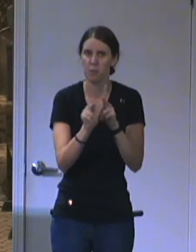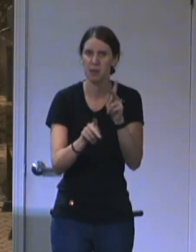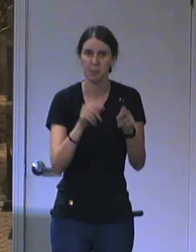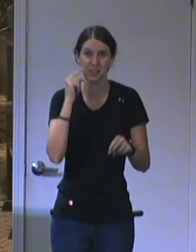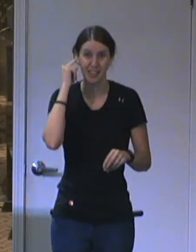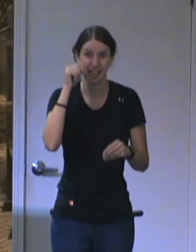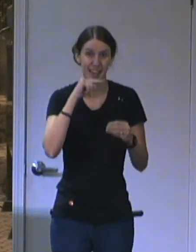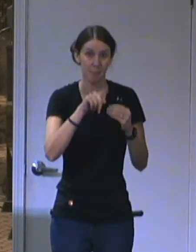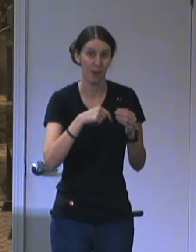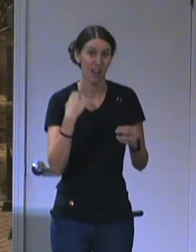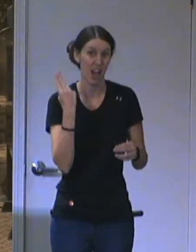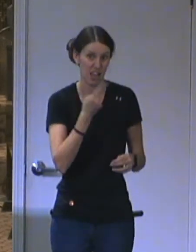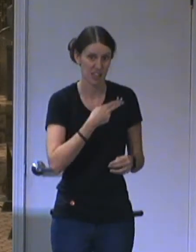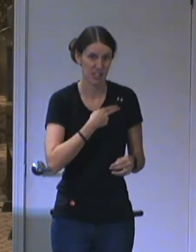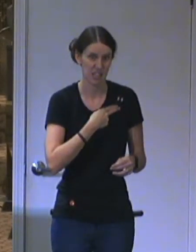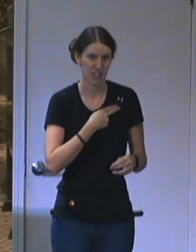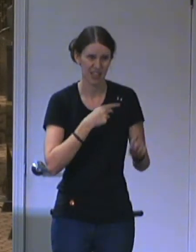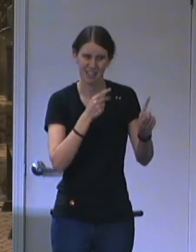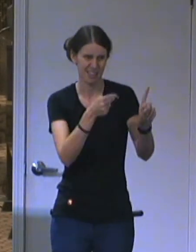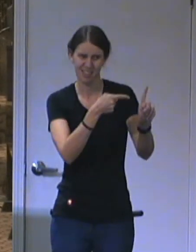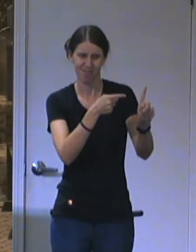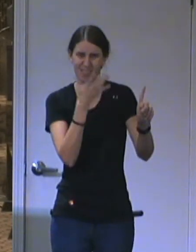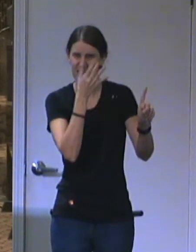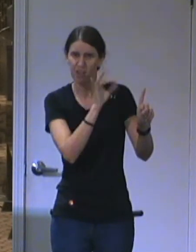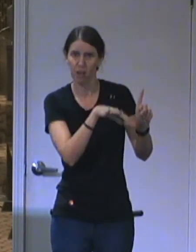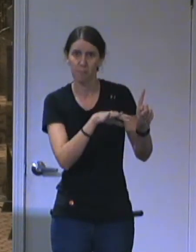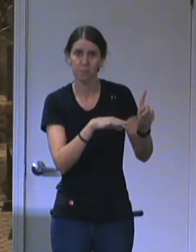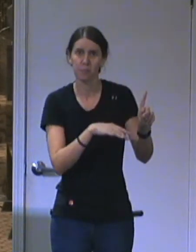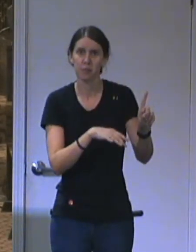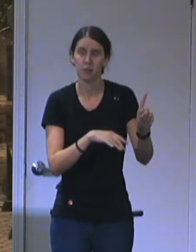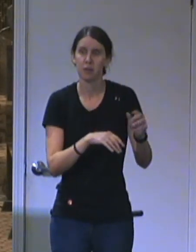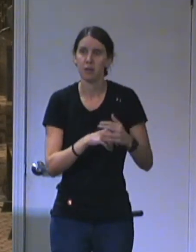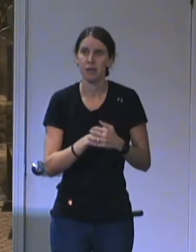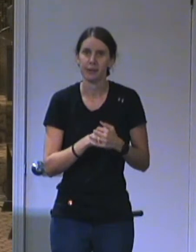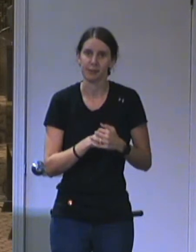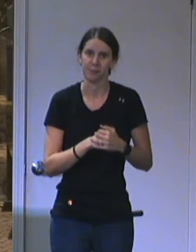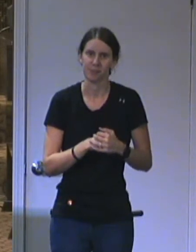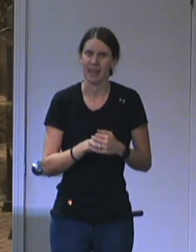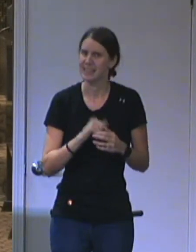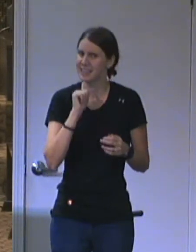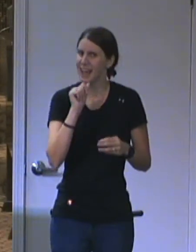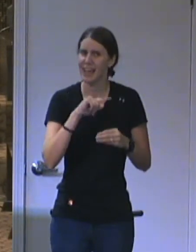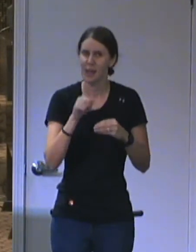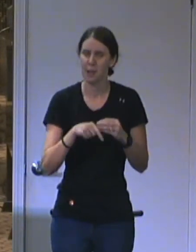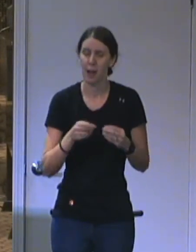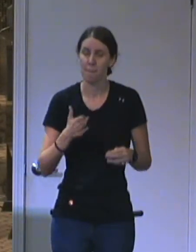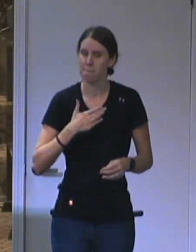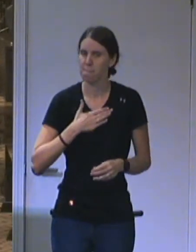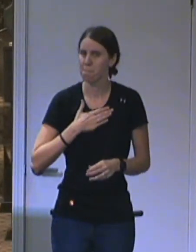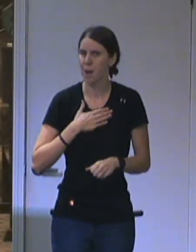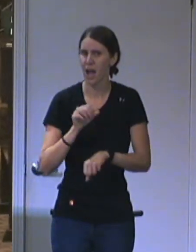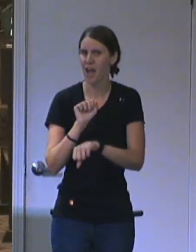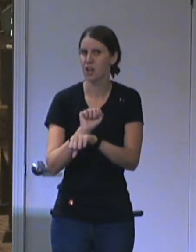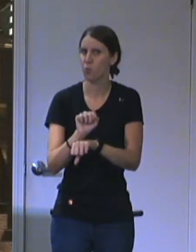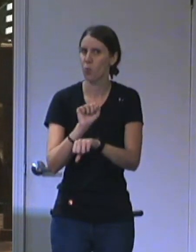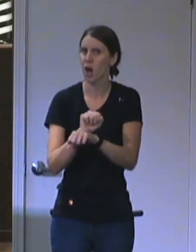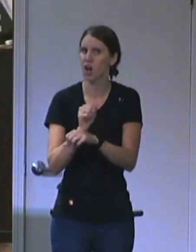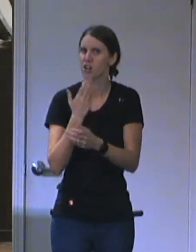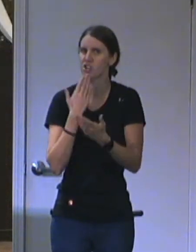need to care about that. He said, it's not about what you achieve or what I've achieved. It's not about how strictly you